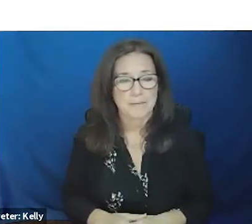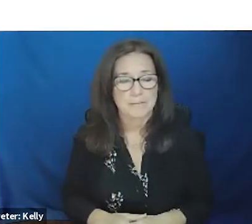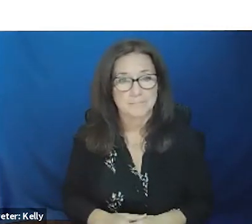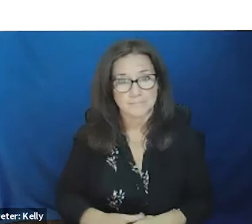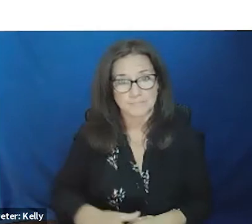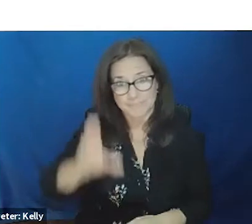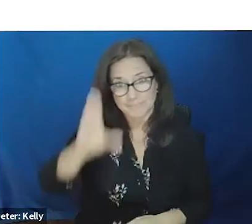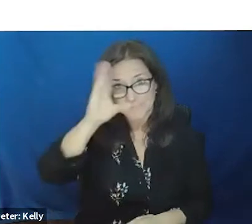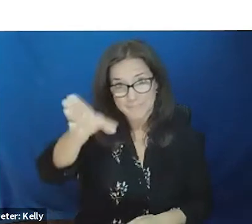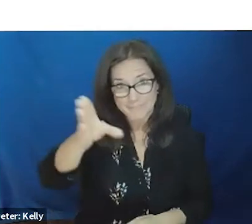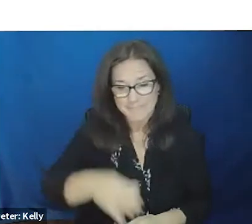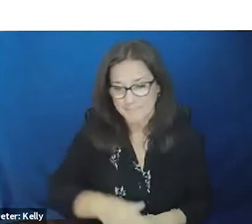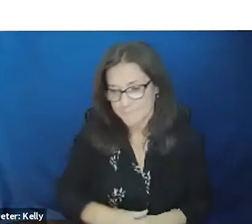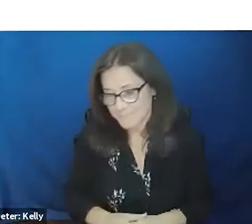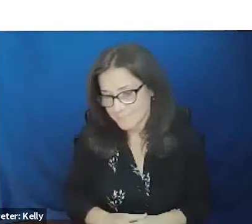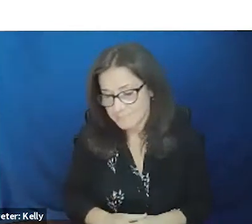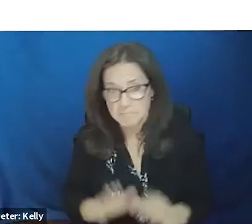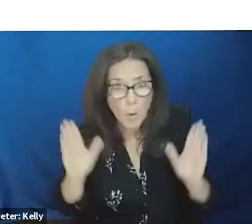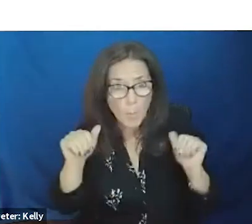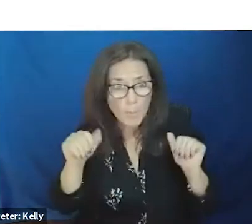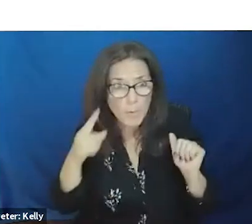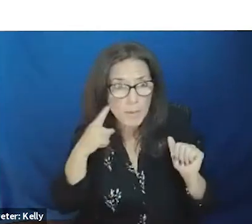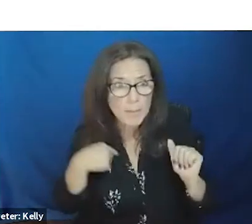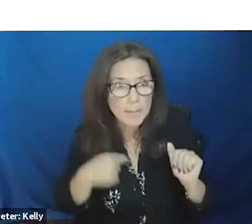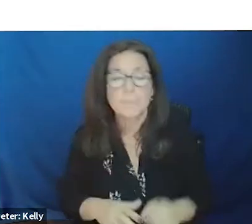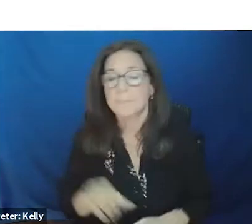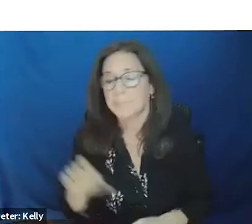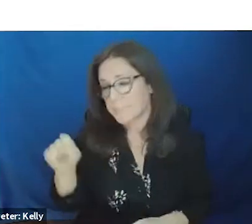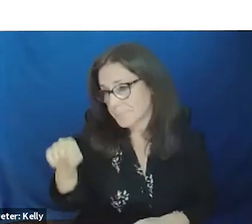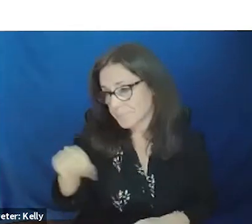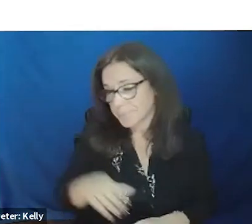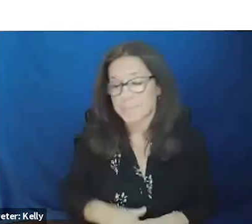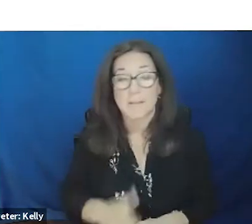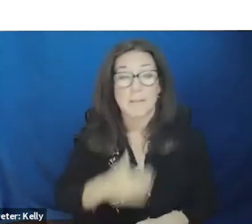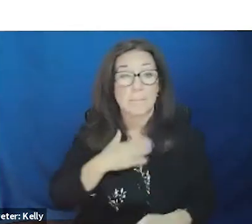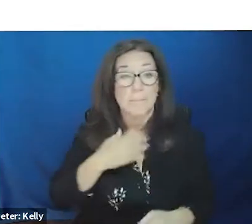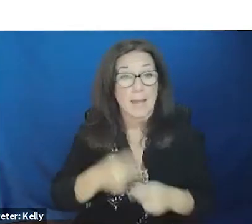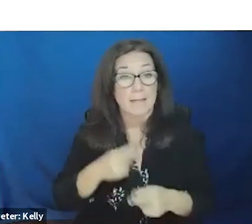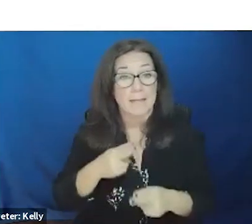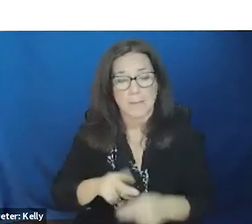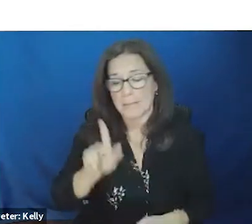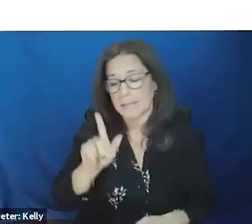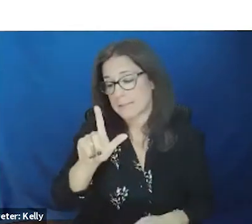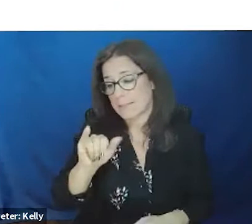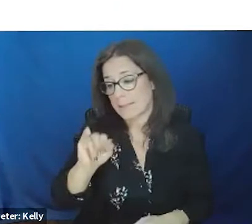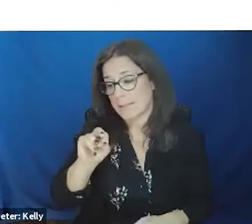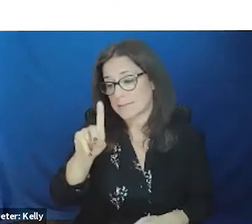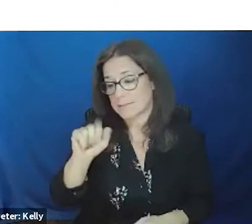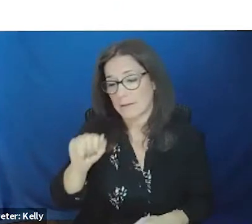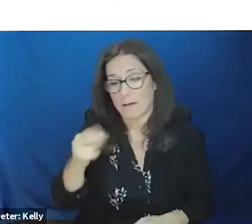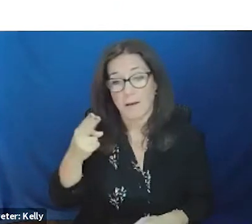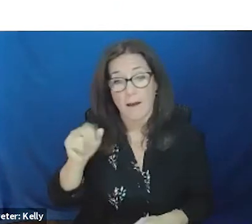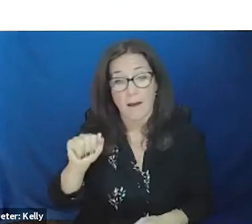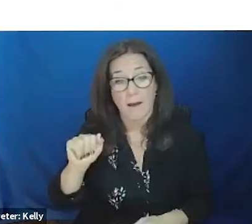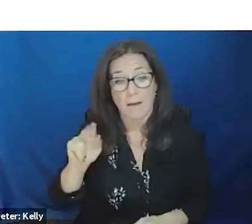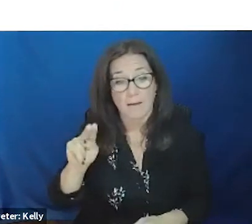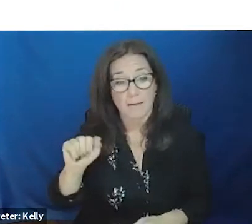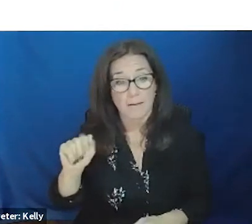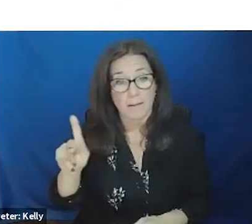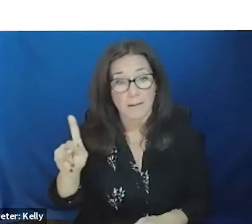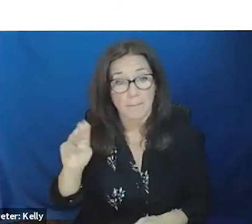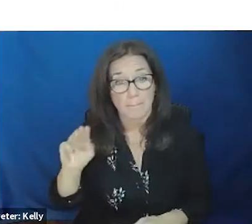Hello, I hope you can hear me. Yes, go ahead. My name is Linda Honigman, and I live about a block from the